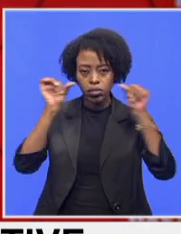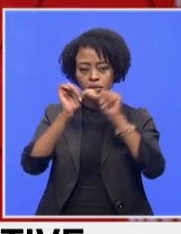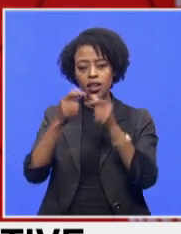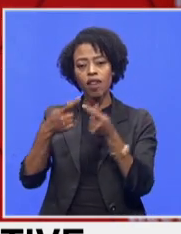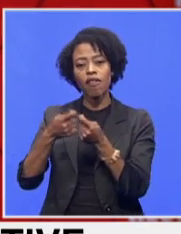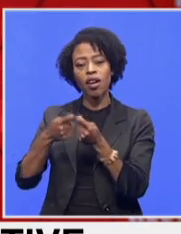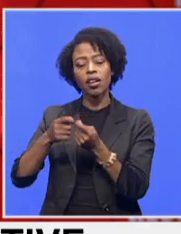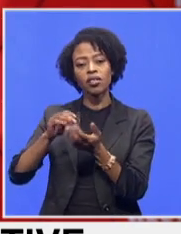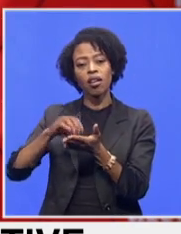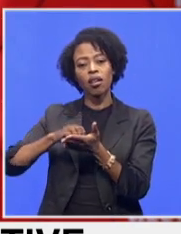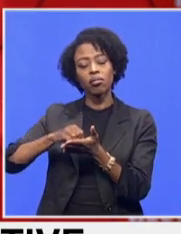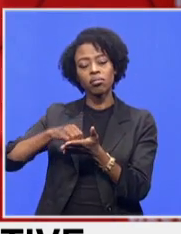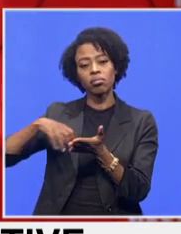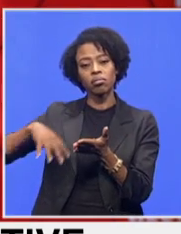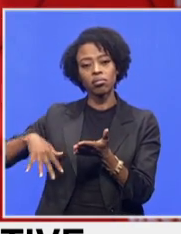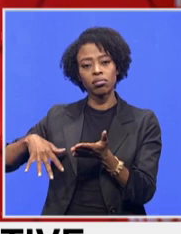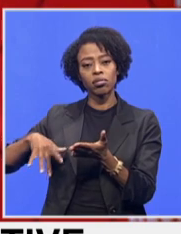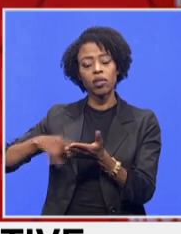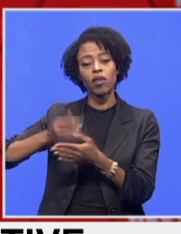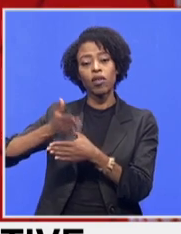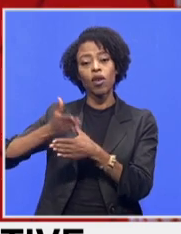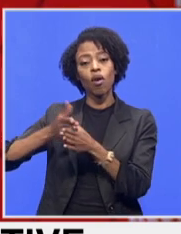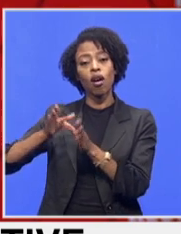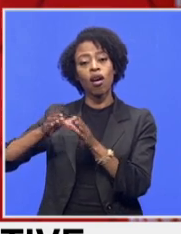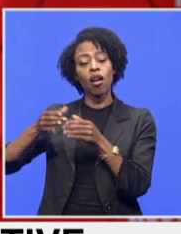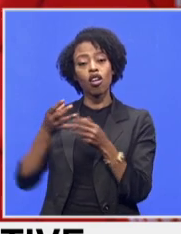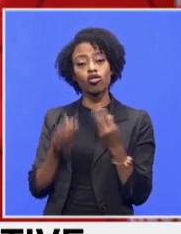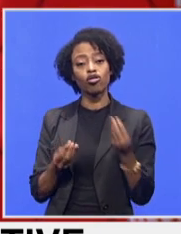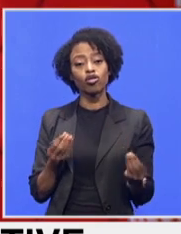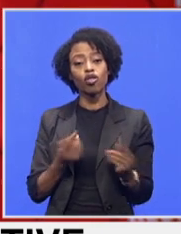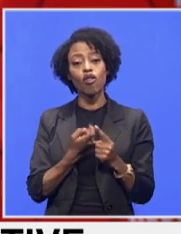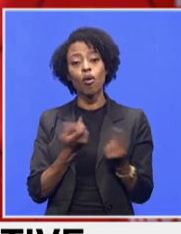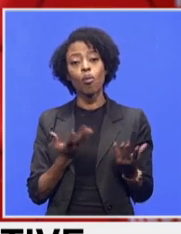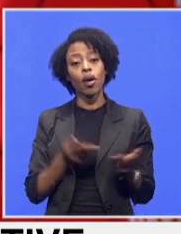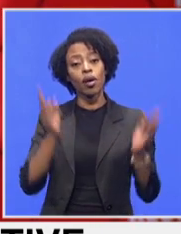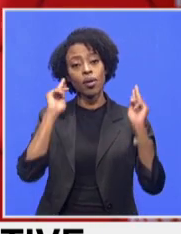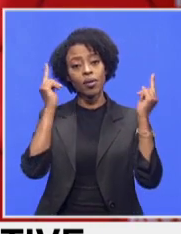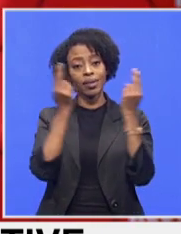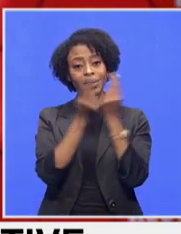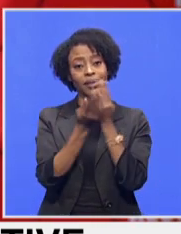exclusions of the working class children from the universities.